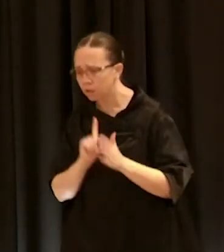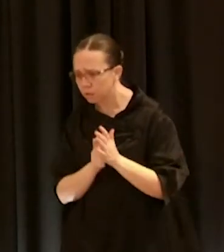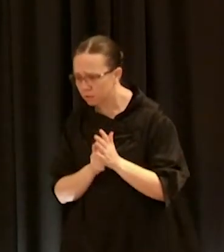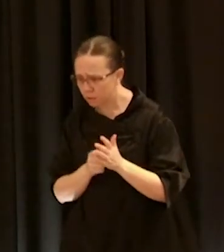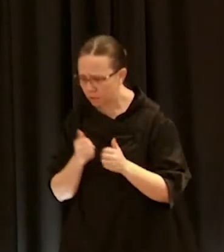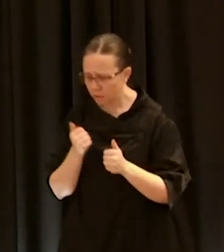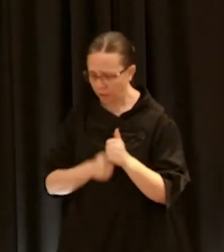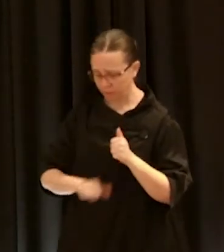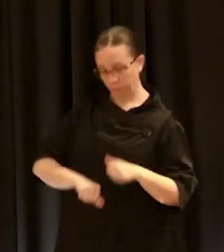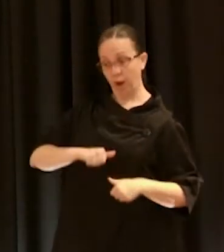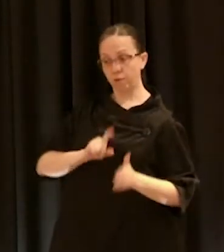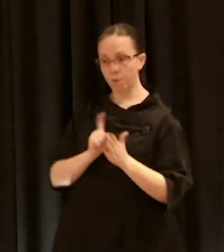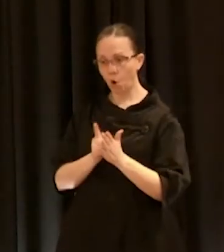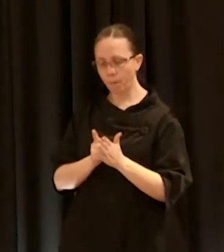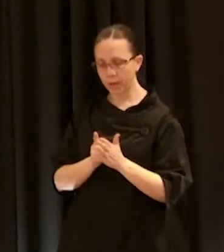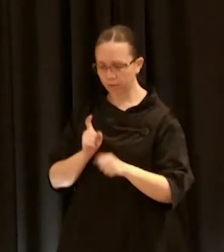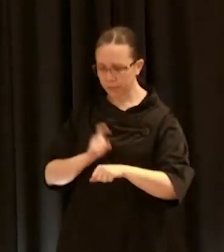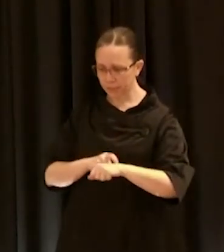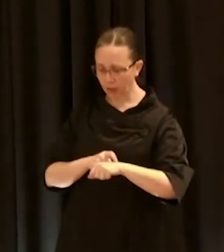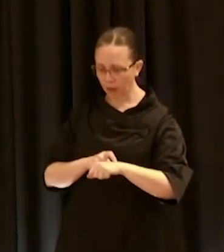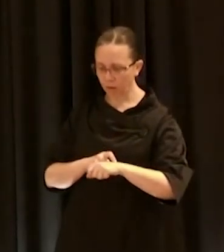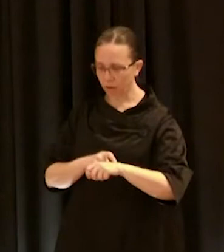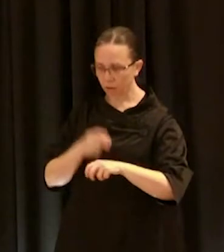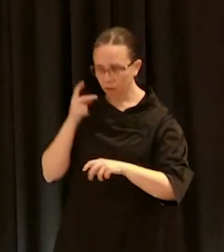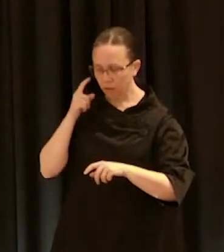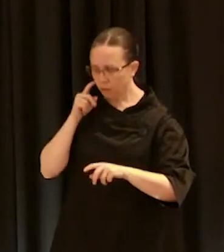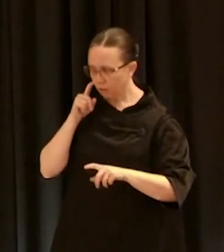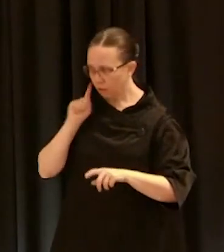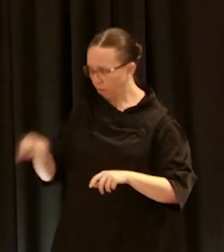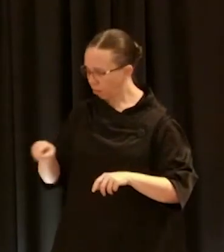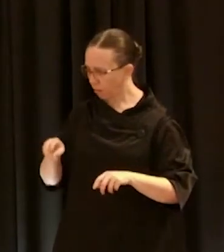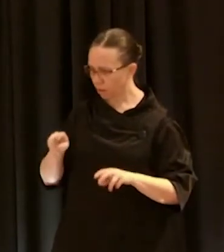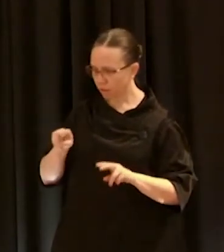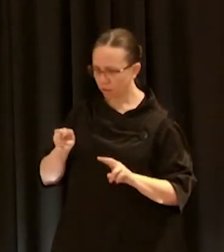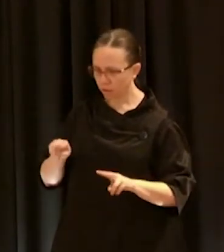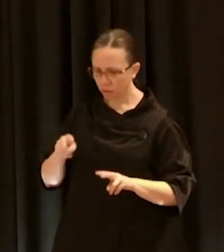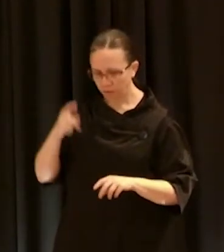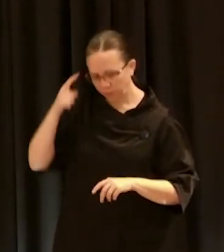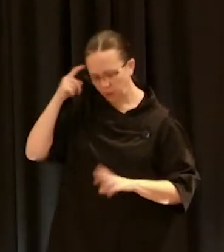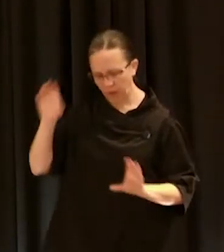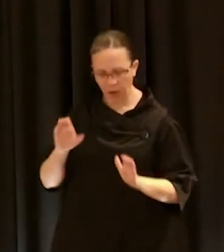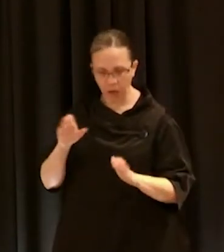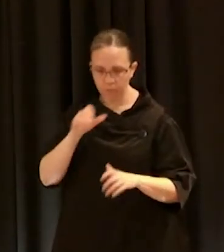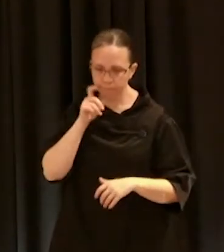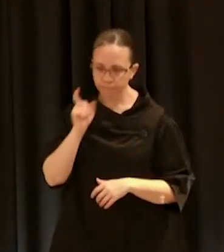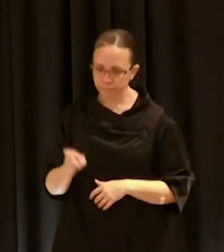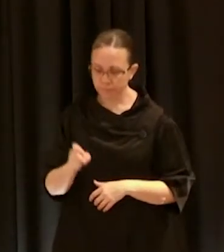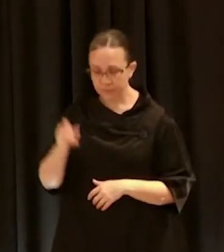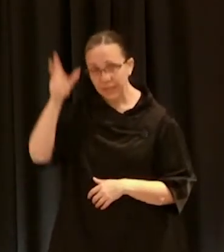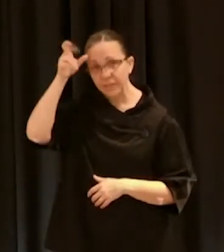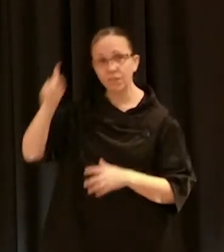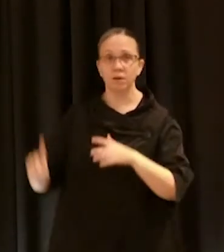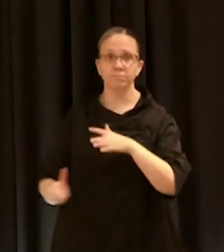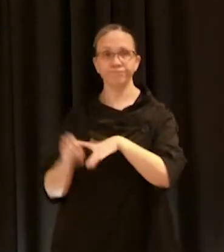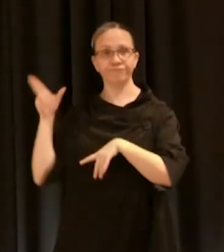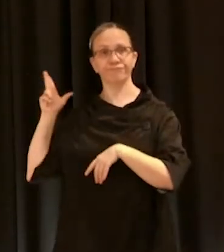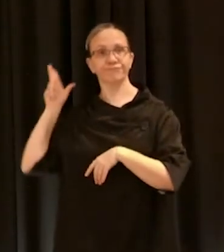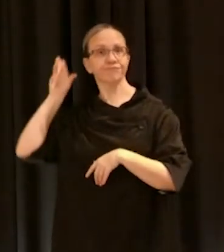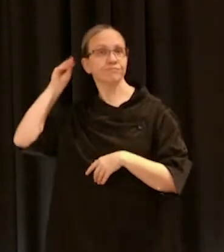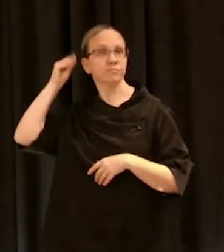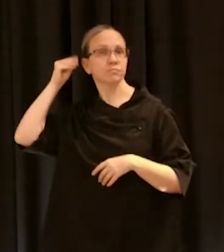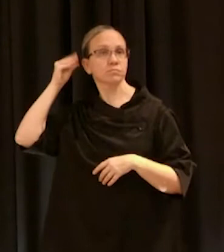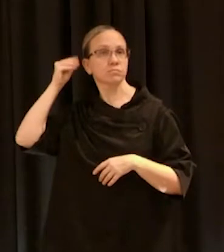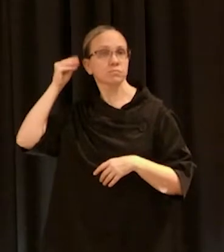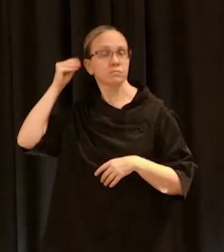moment, every prideful moment, every time you did, looked, thought, acted out things you shouldn't have done, the devil jumps up on your shoulder and